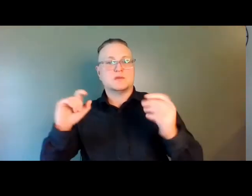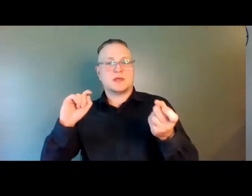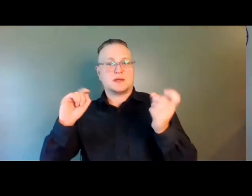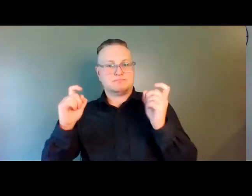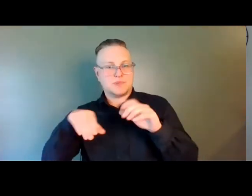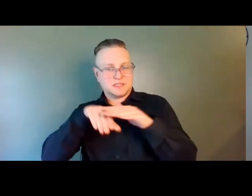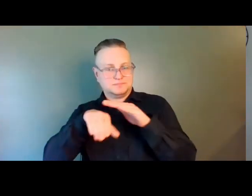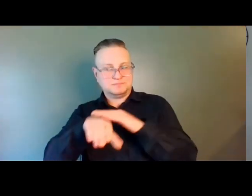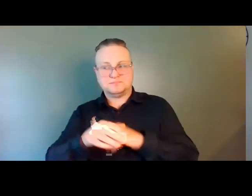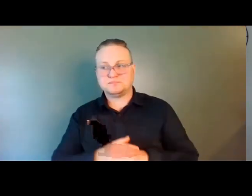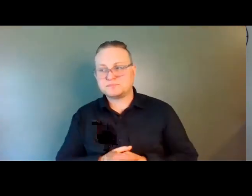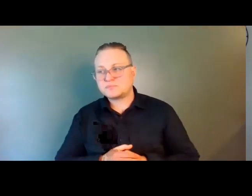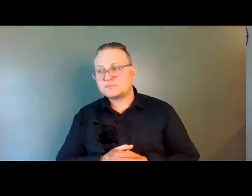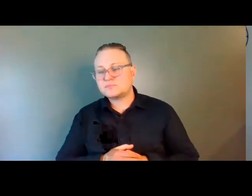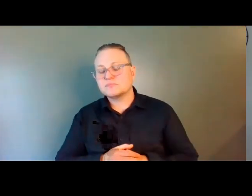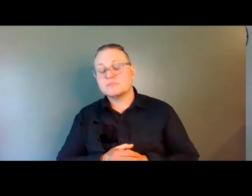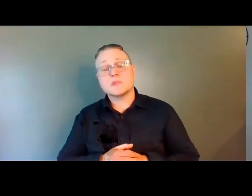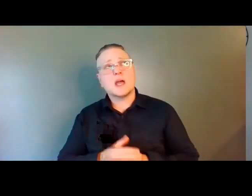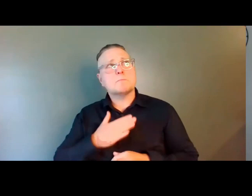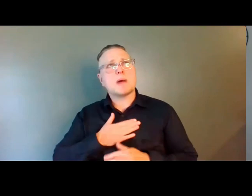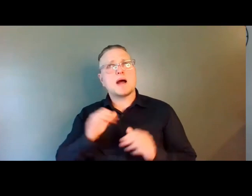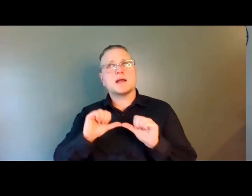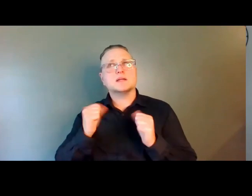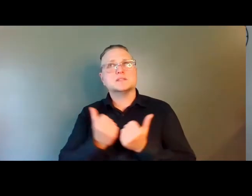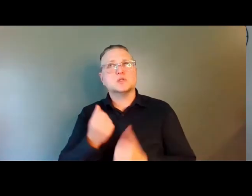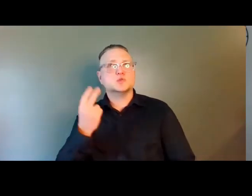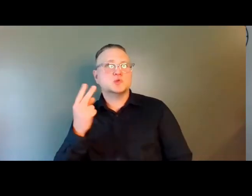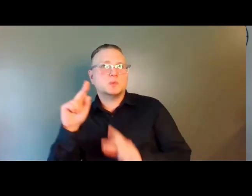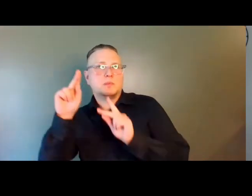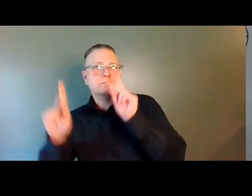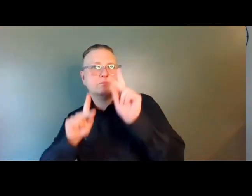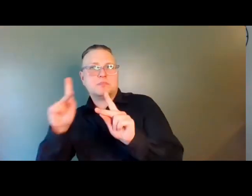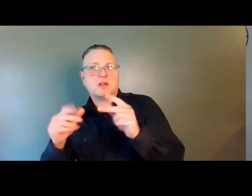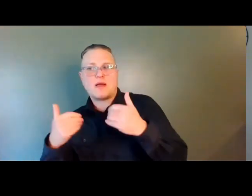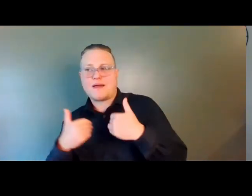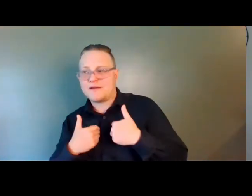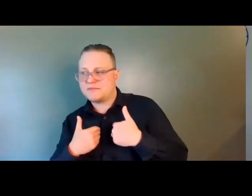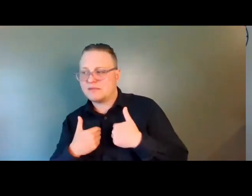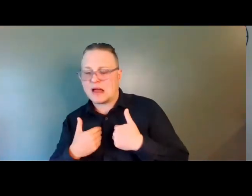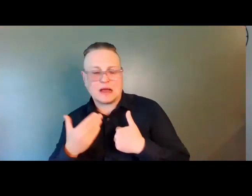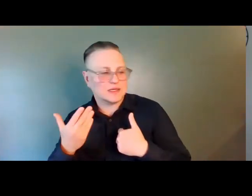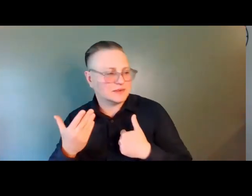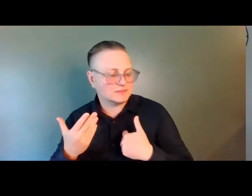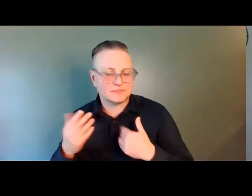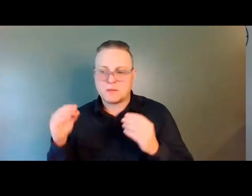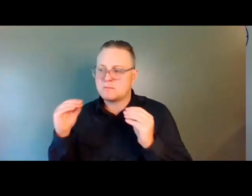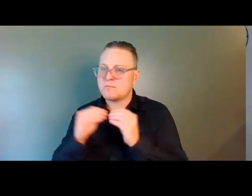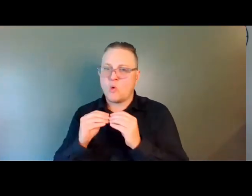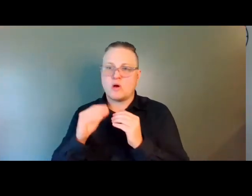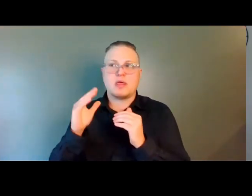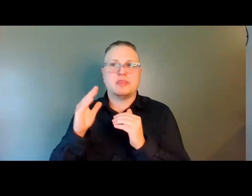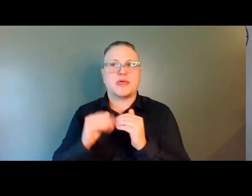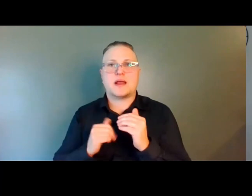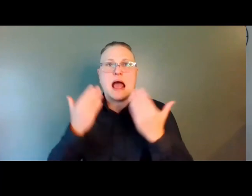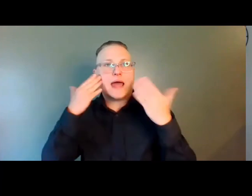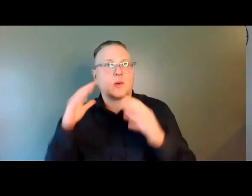also, I know in our agency, I think we have 2 people, and we have over, I don't know how many hundreds of employees with